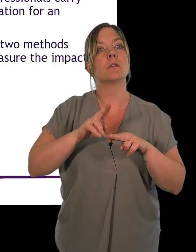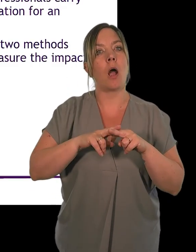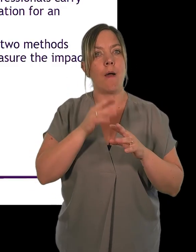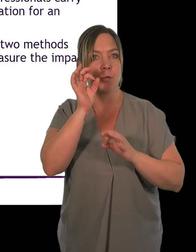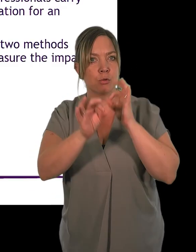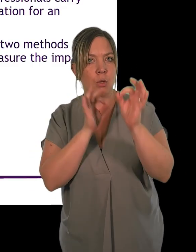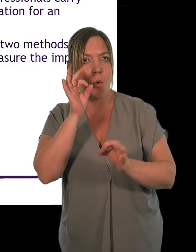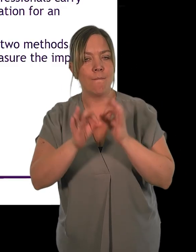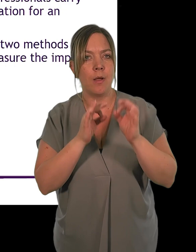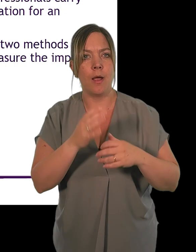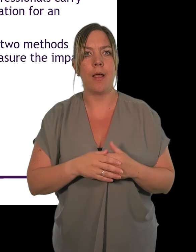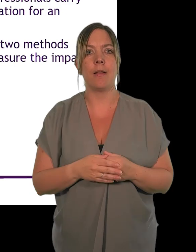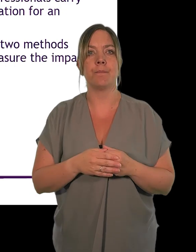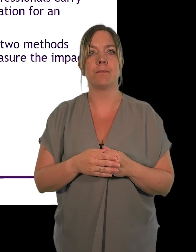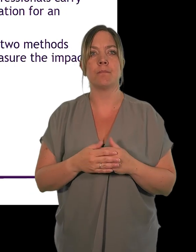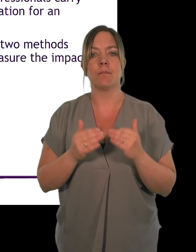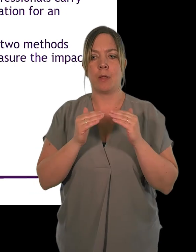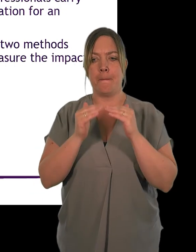staff surveys,